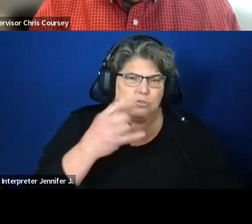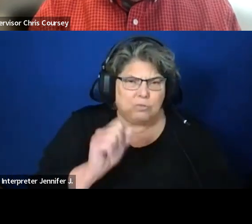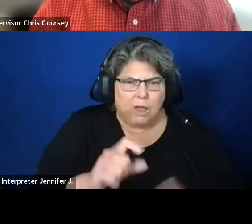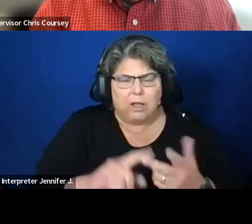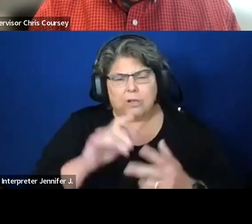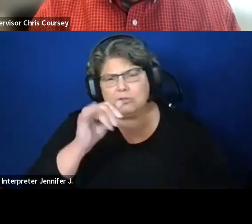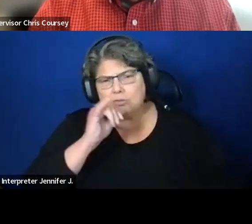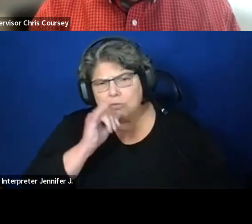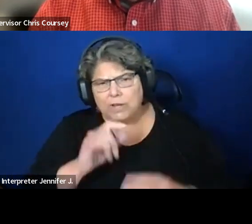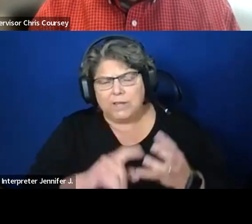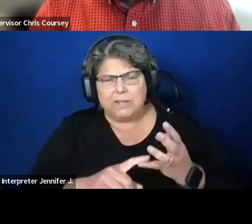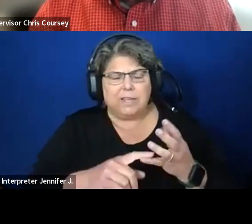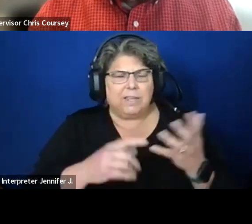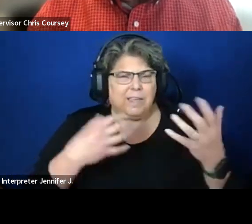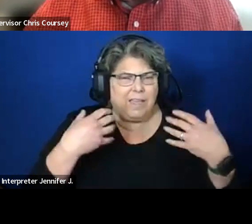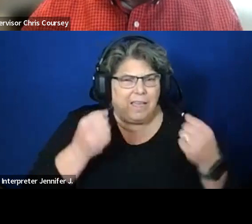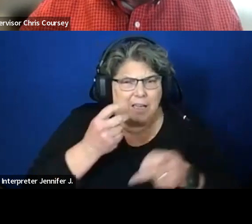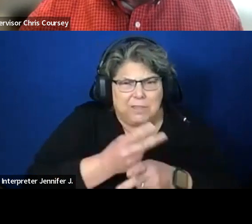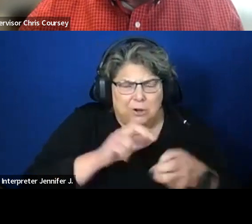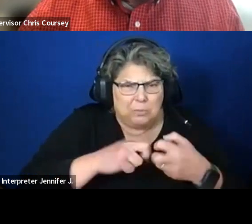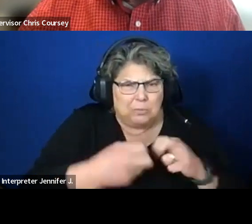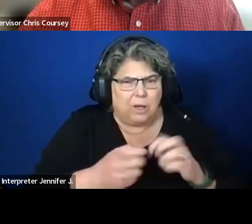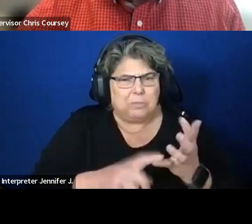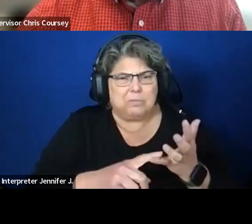needs, patterns of housing instability,